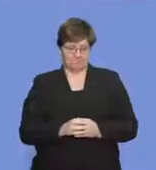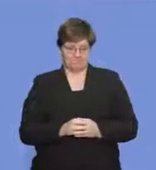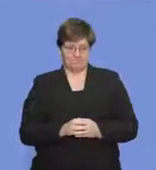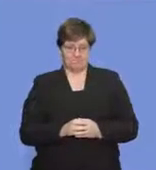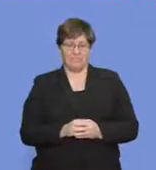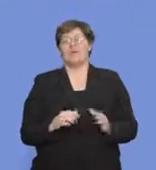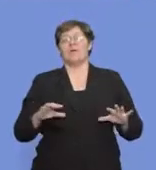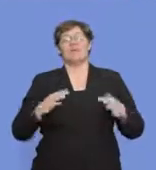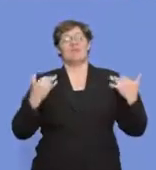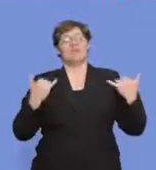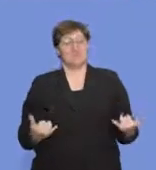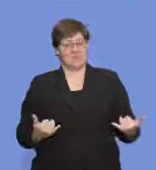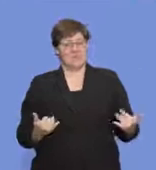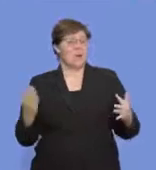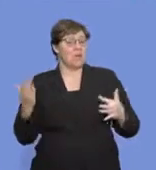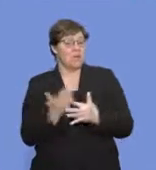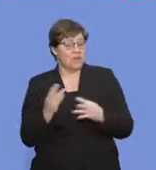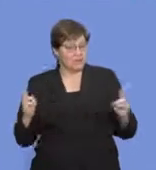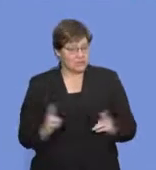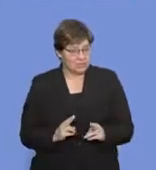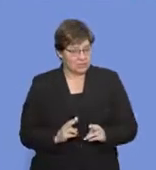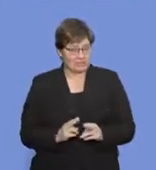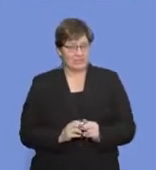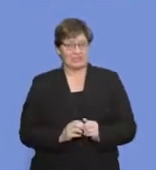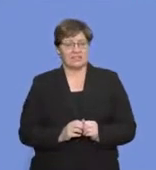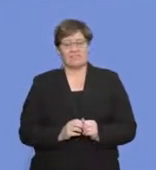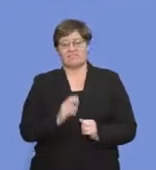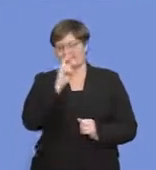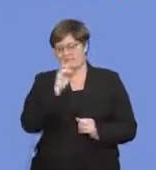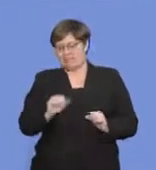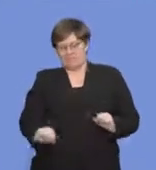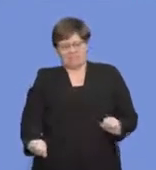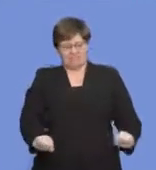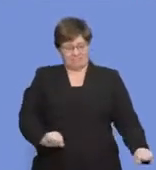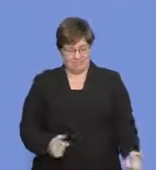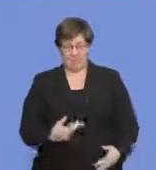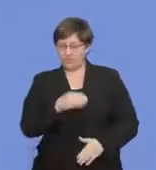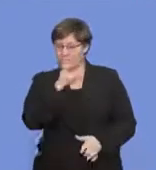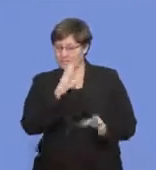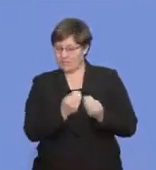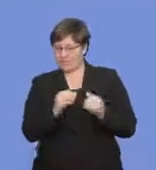Okay, so that's all we have time for now. We're going to take a break. Try